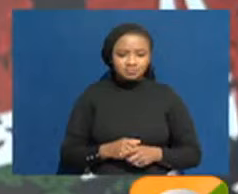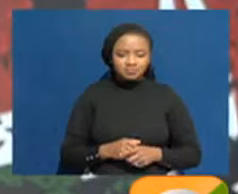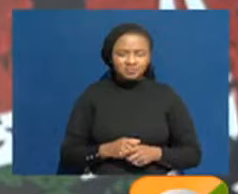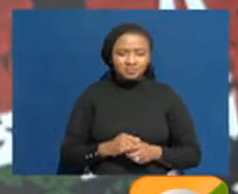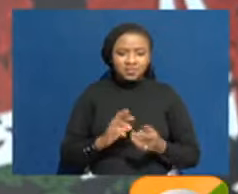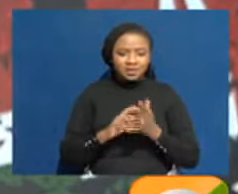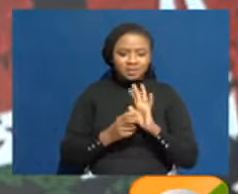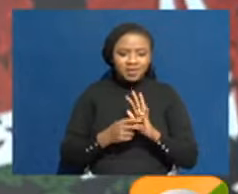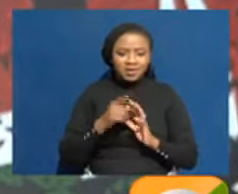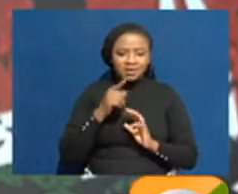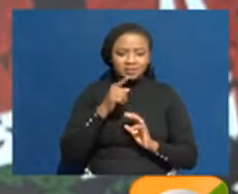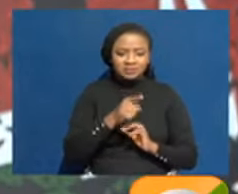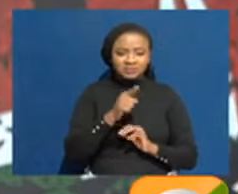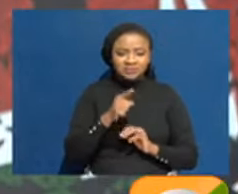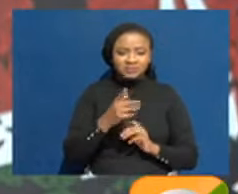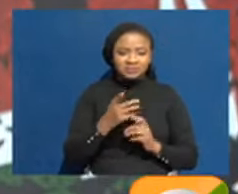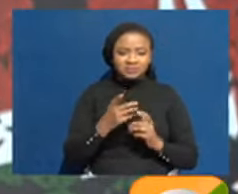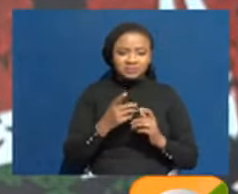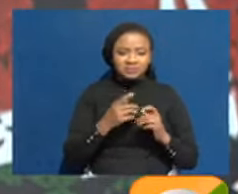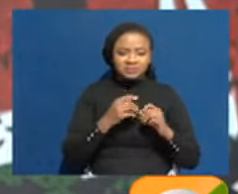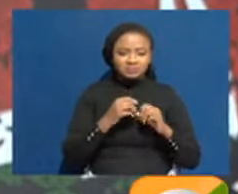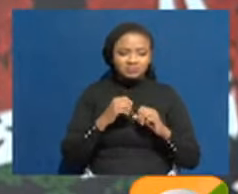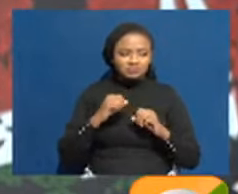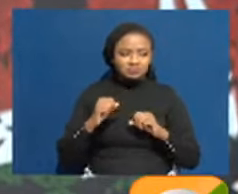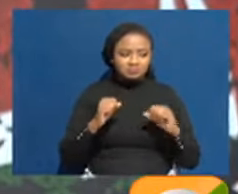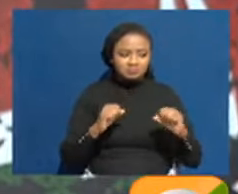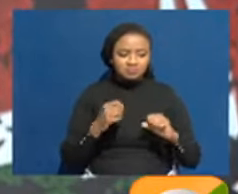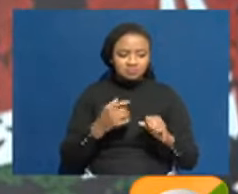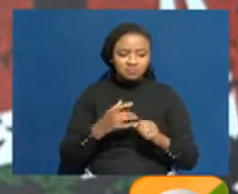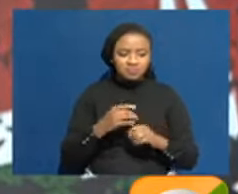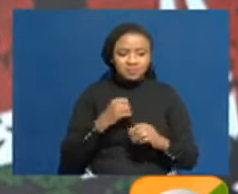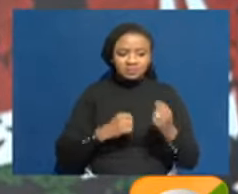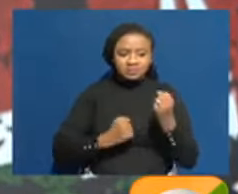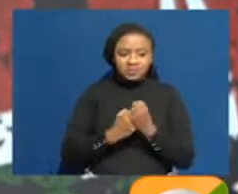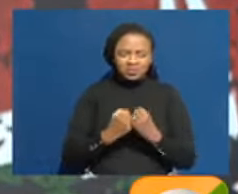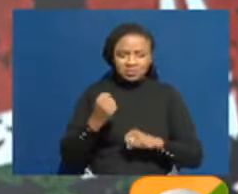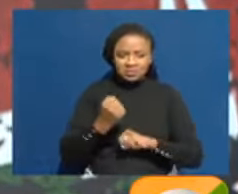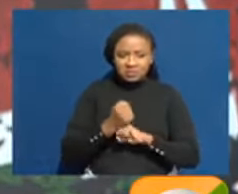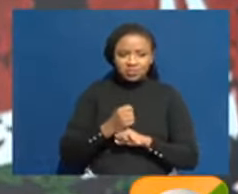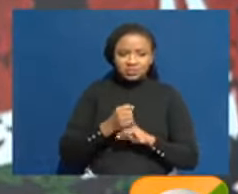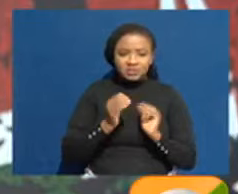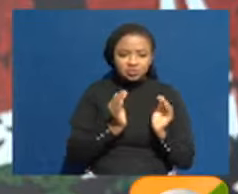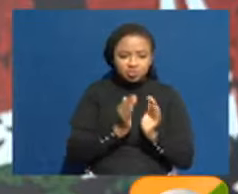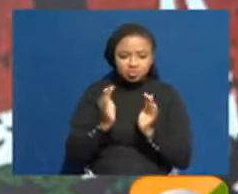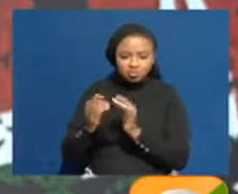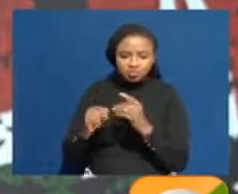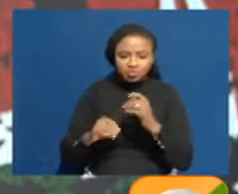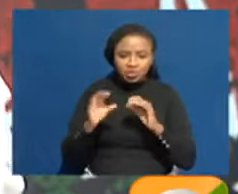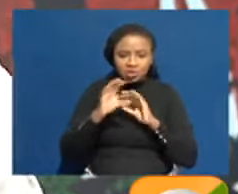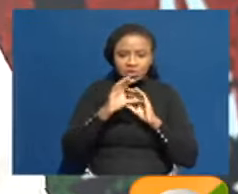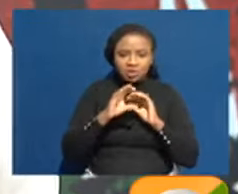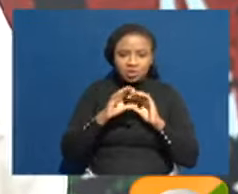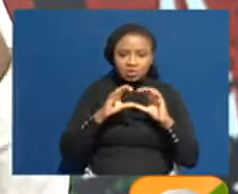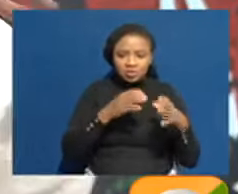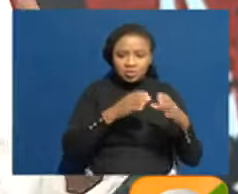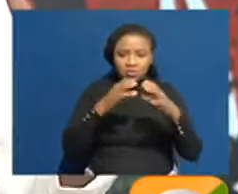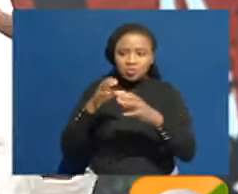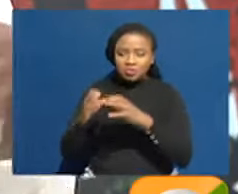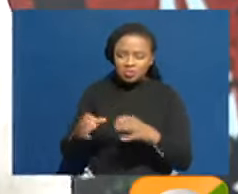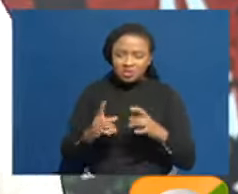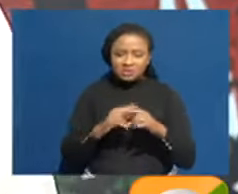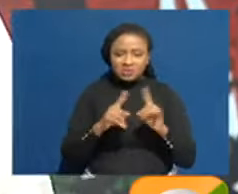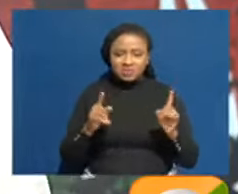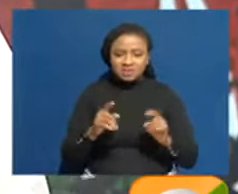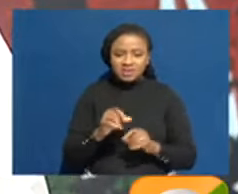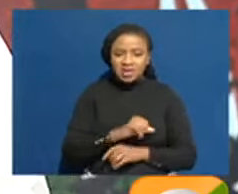The colonialists sided with the smaller communities, essentially to delay independence. What the other